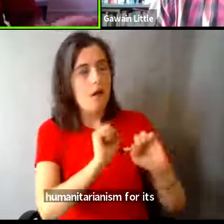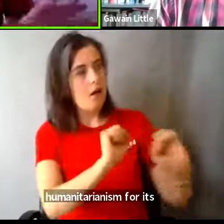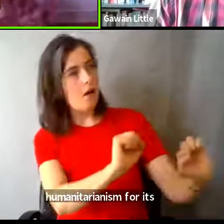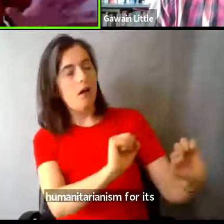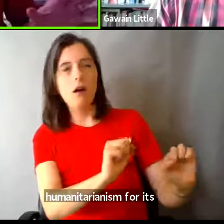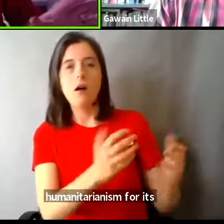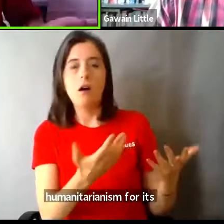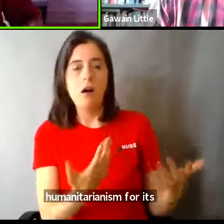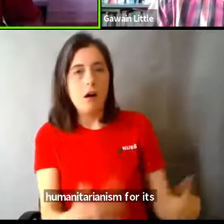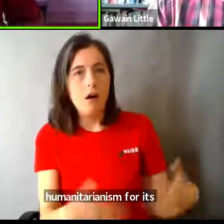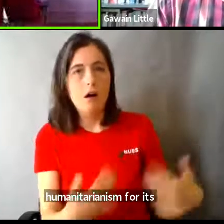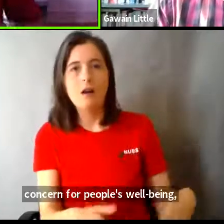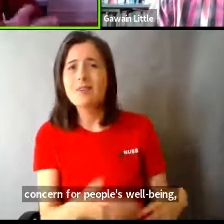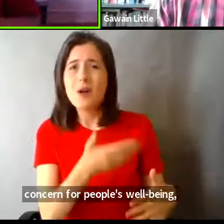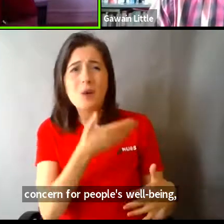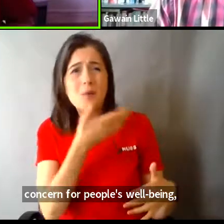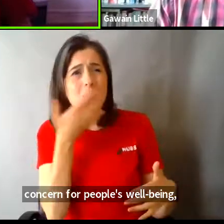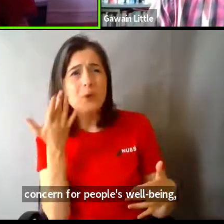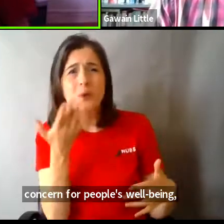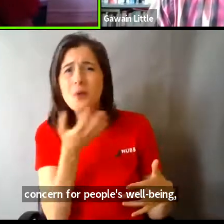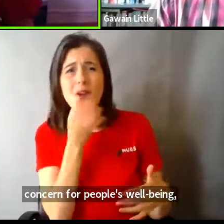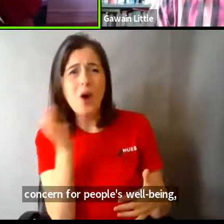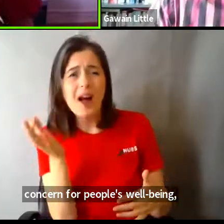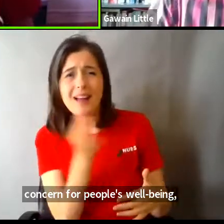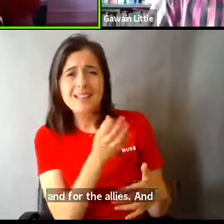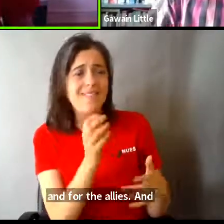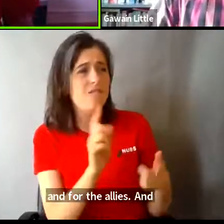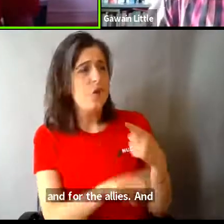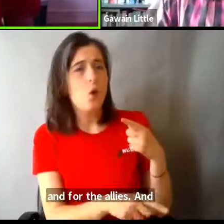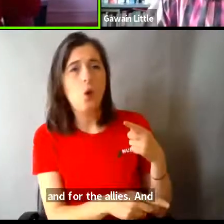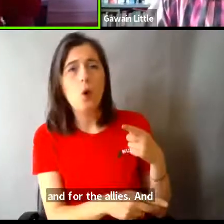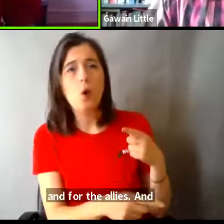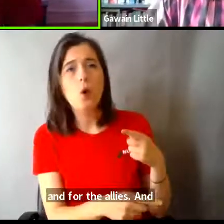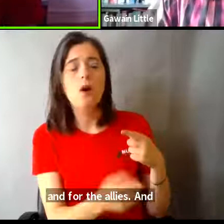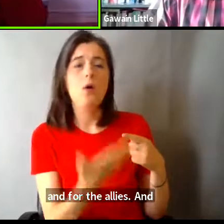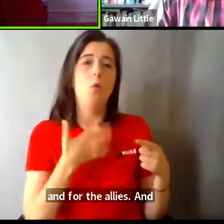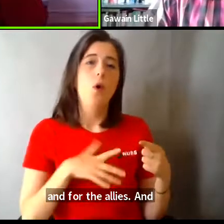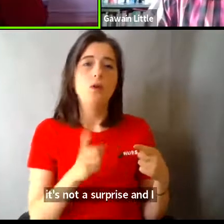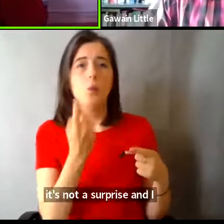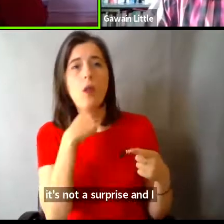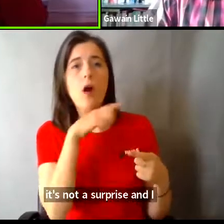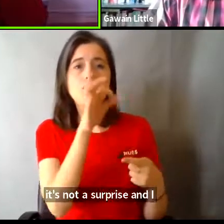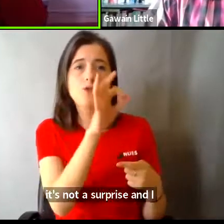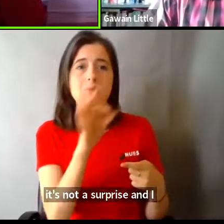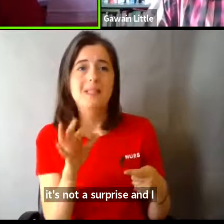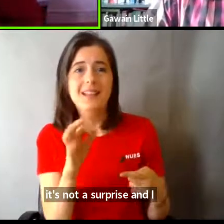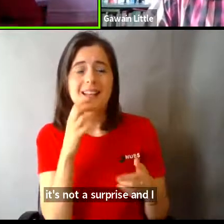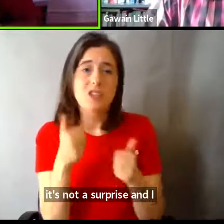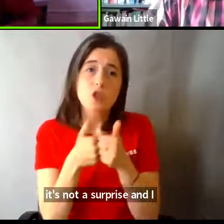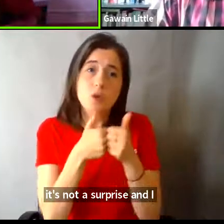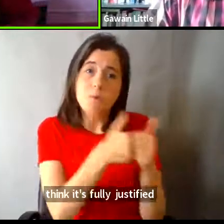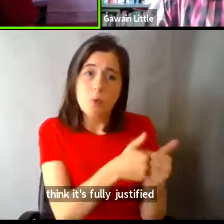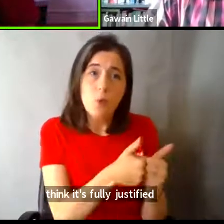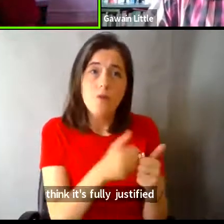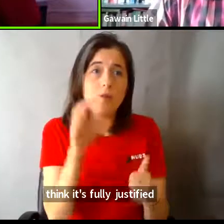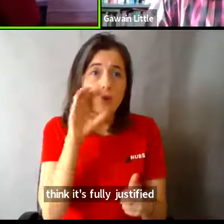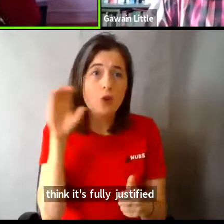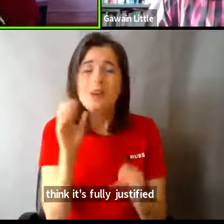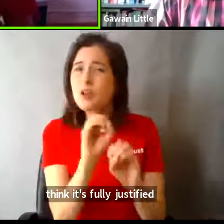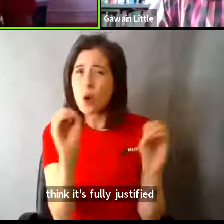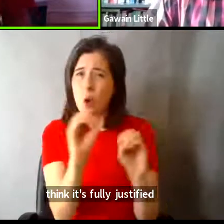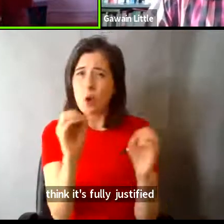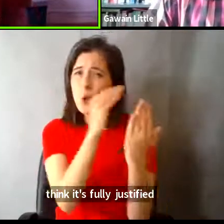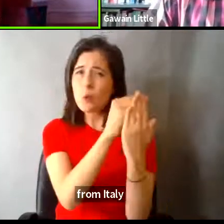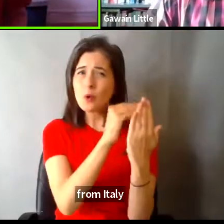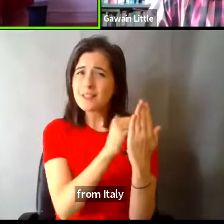any preconditions, without asking for 100% support for Cuba from people, no conditions in terms of